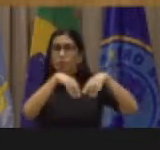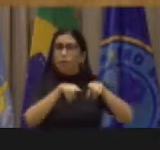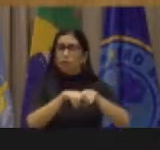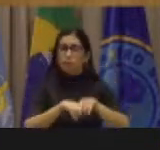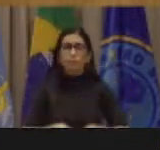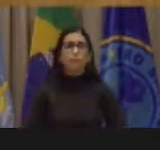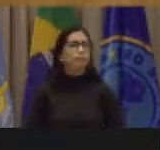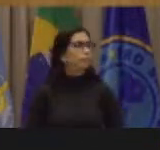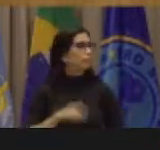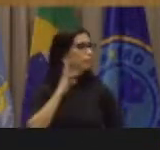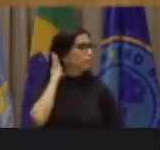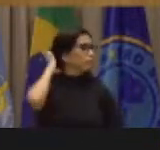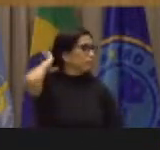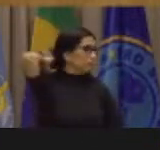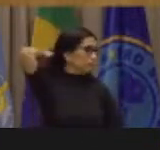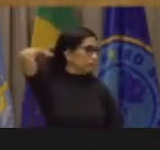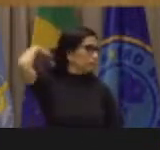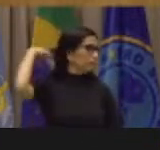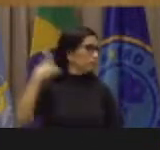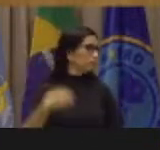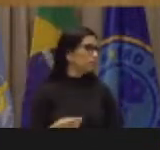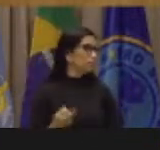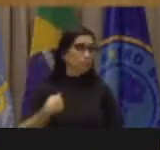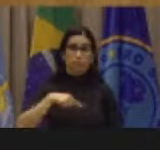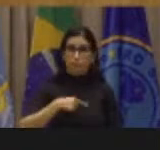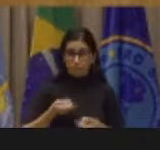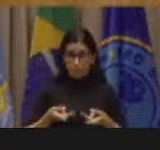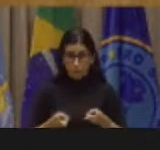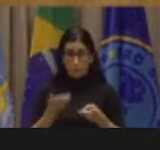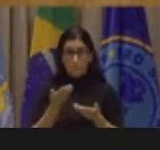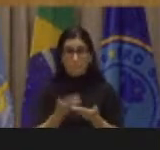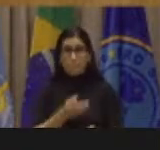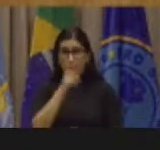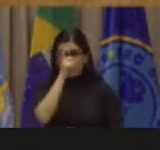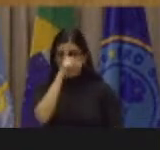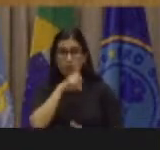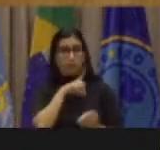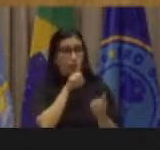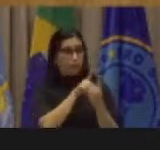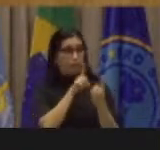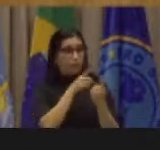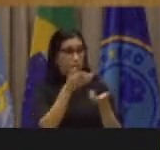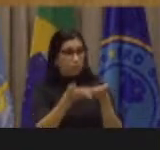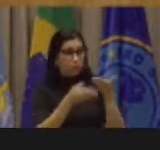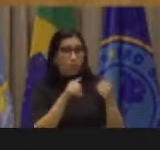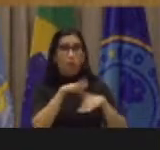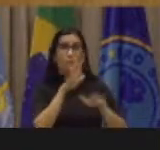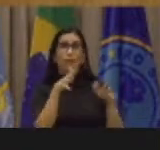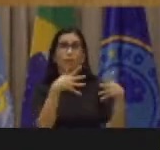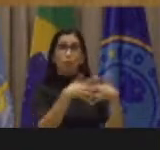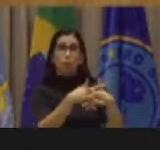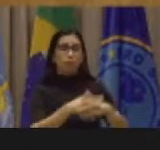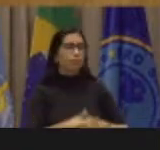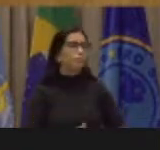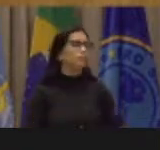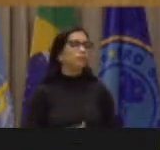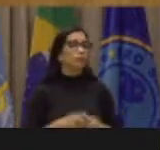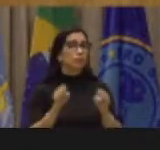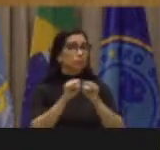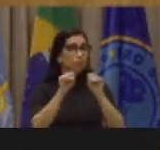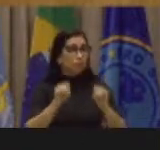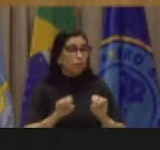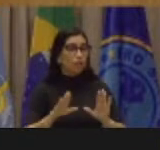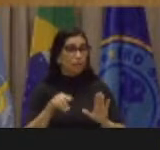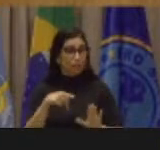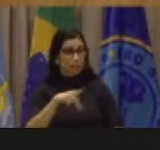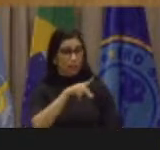neurosurgeries, surgeries, we have to continue doing that and also